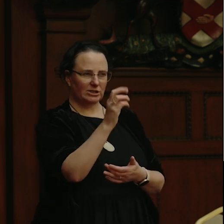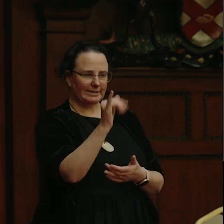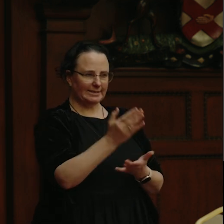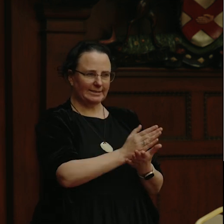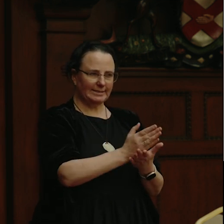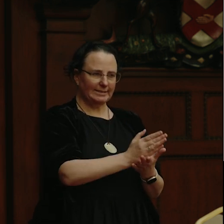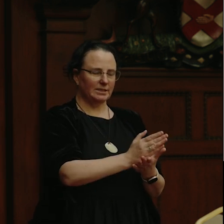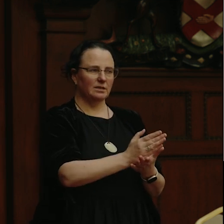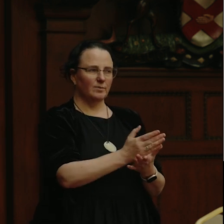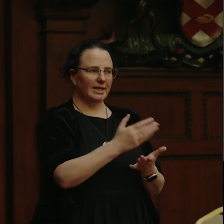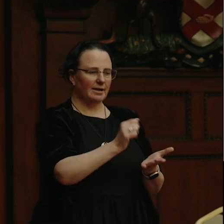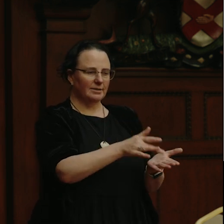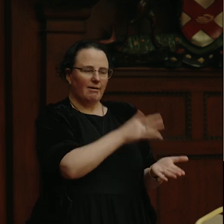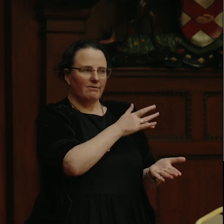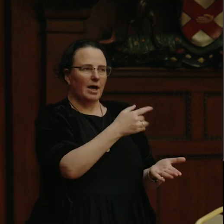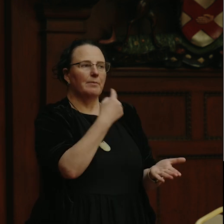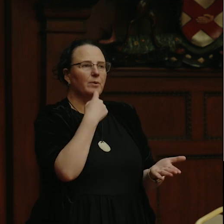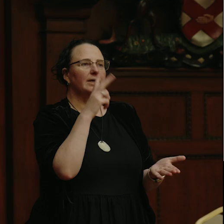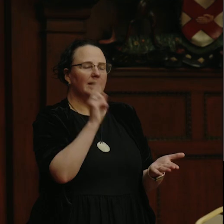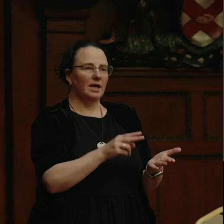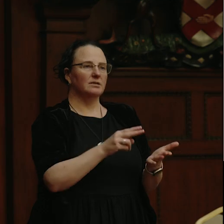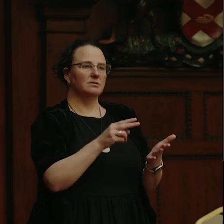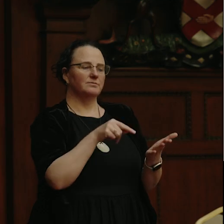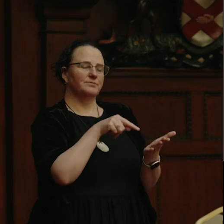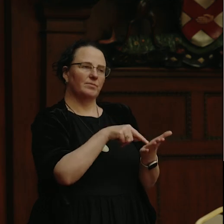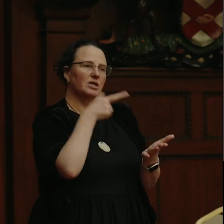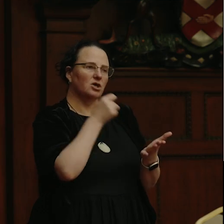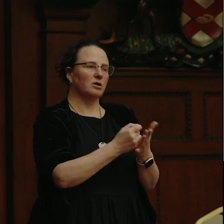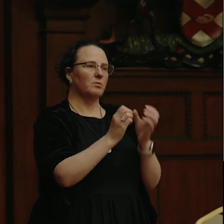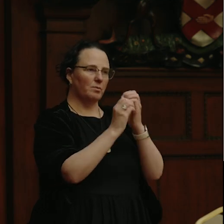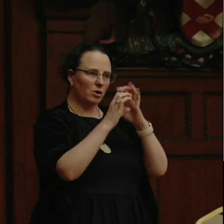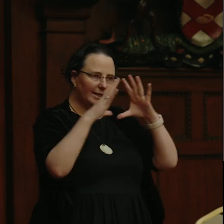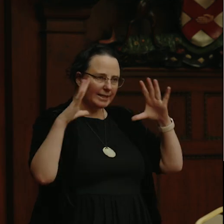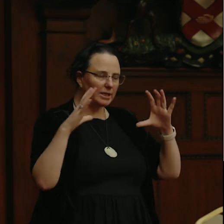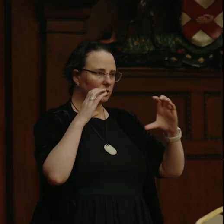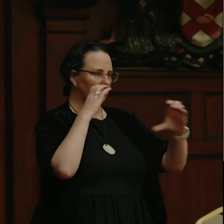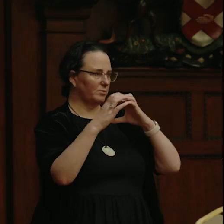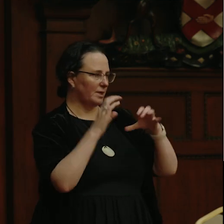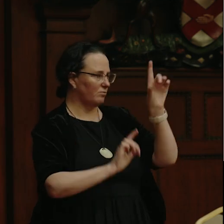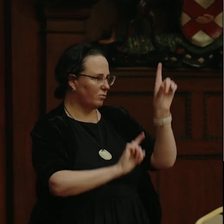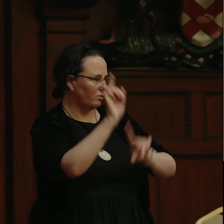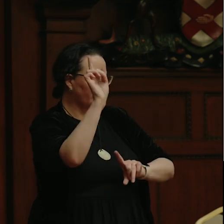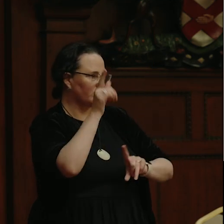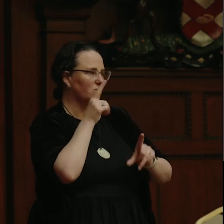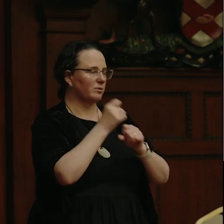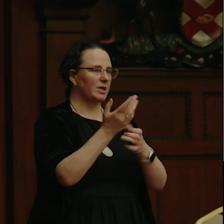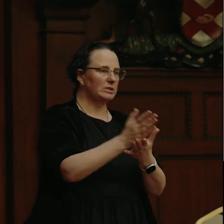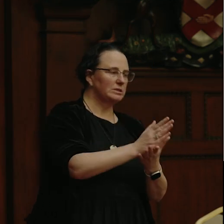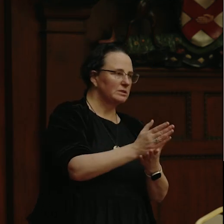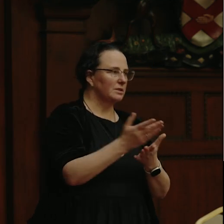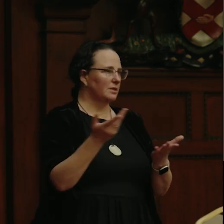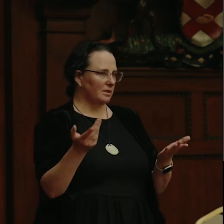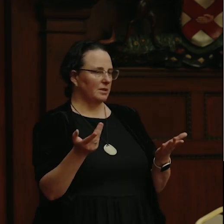but we can communicate about it better. And this is where we would hope that this type of work will inform some of the other parts